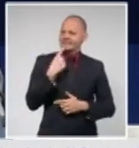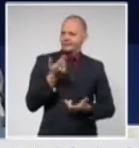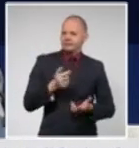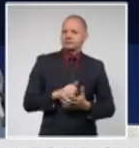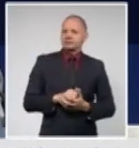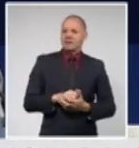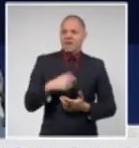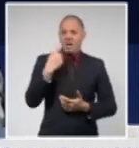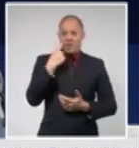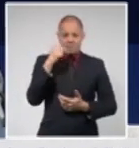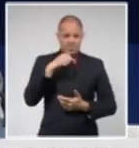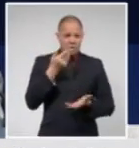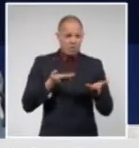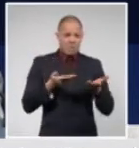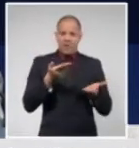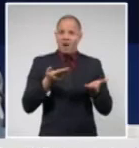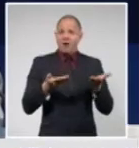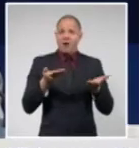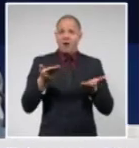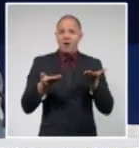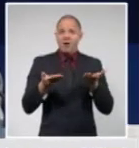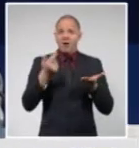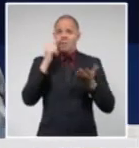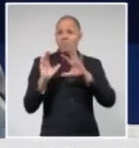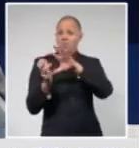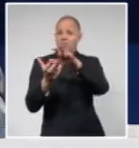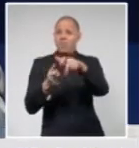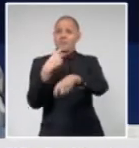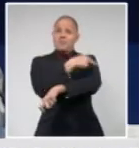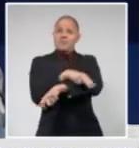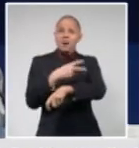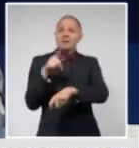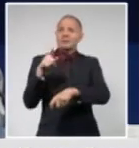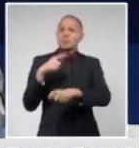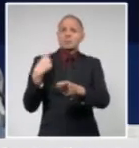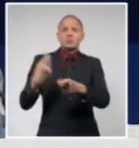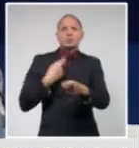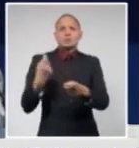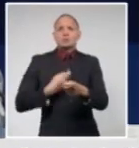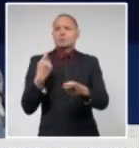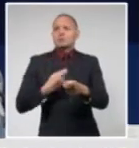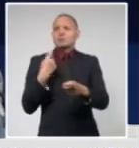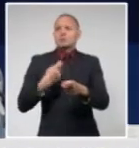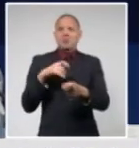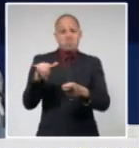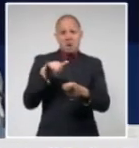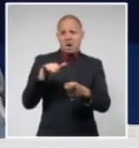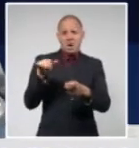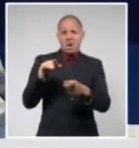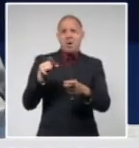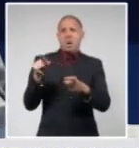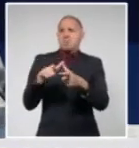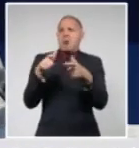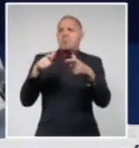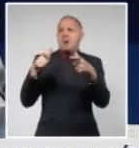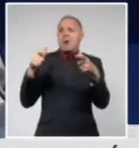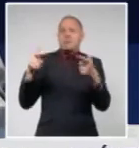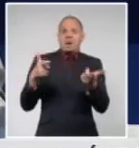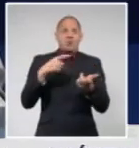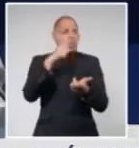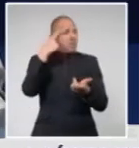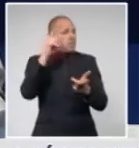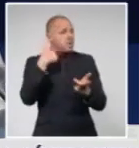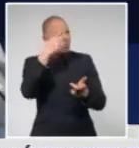the island remains at 106, with a mortality rate of